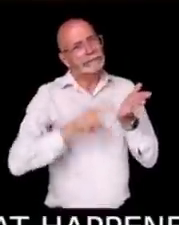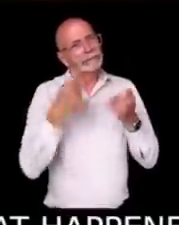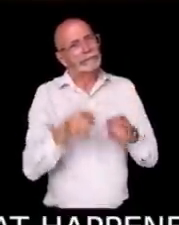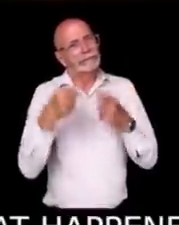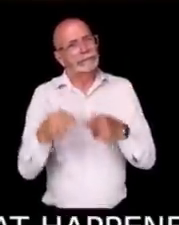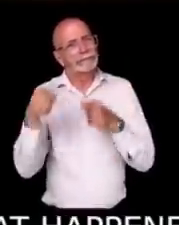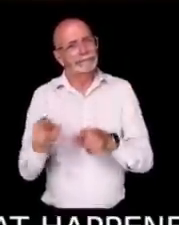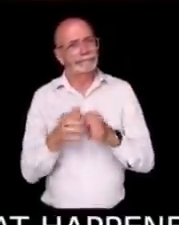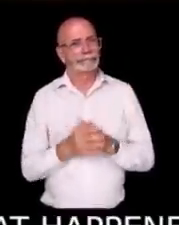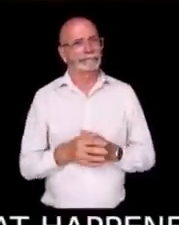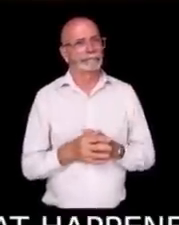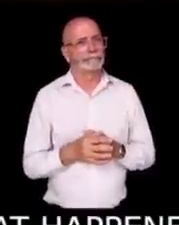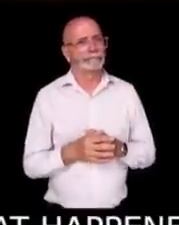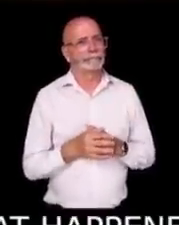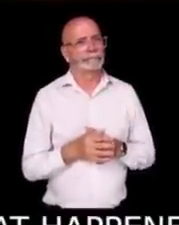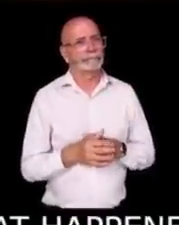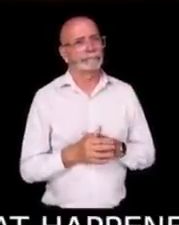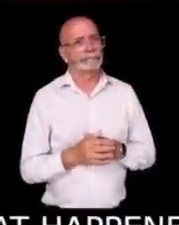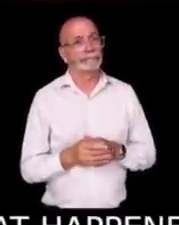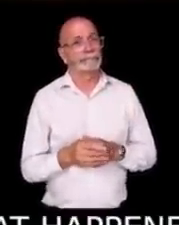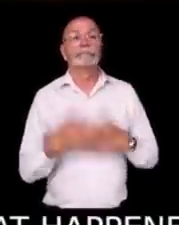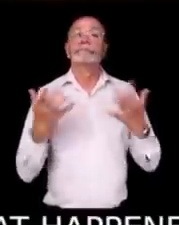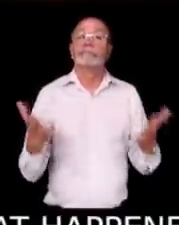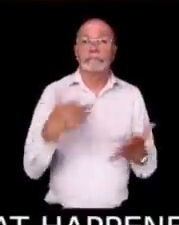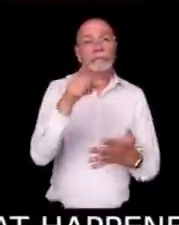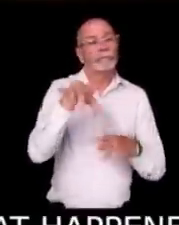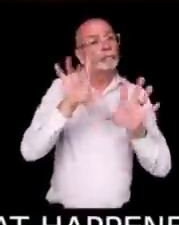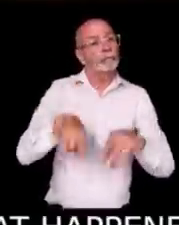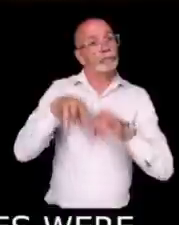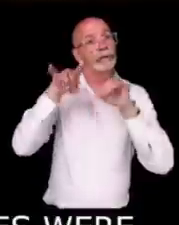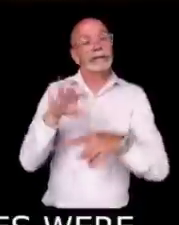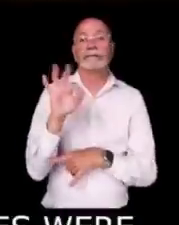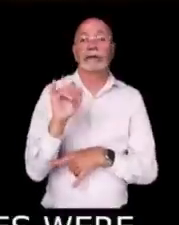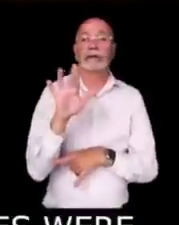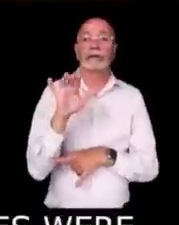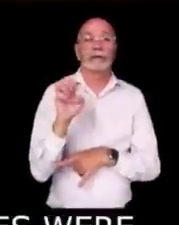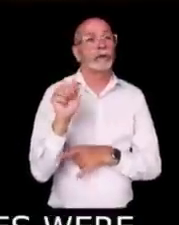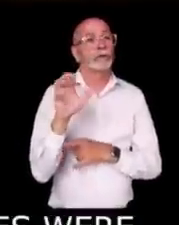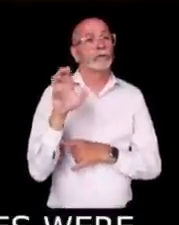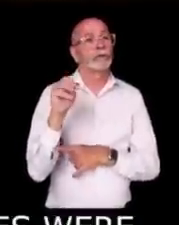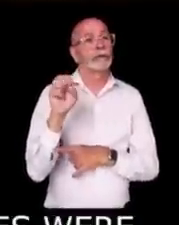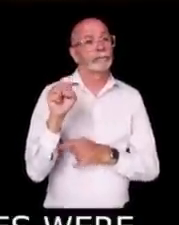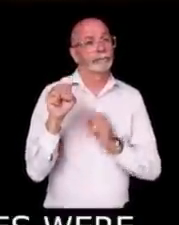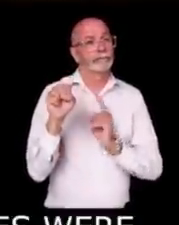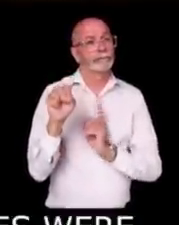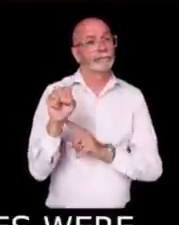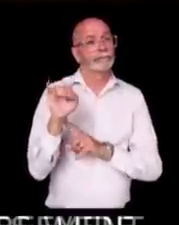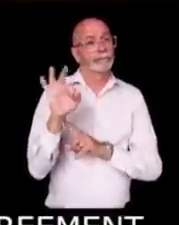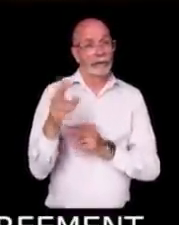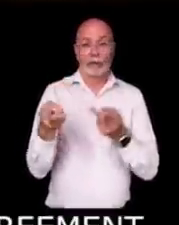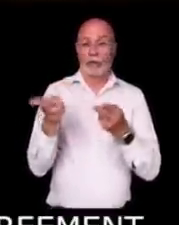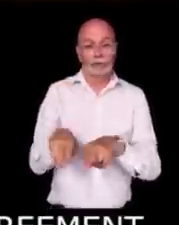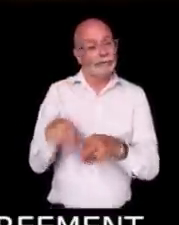measures were implemented in Australia with the National Firearms Agreement would have prevented or mitigated